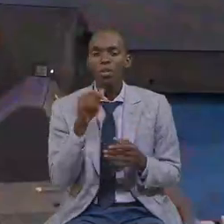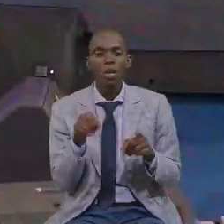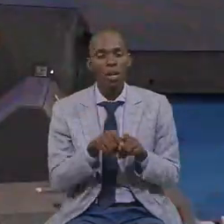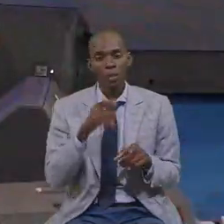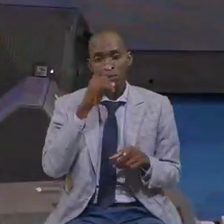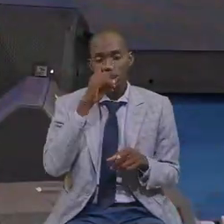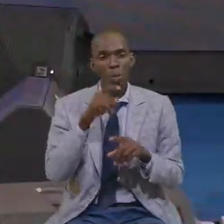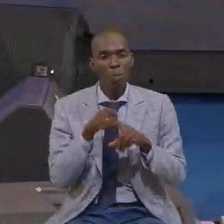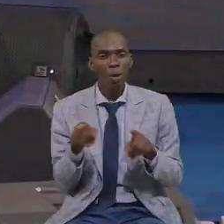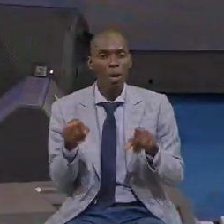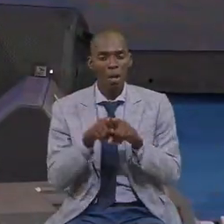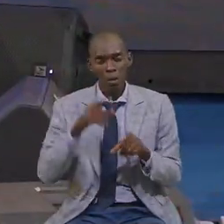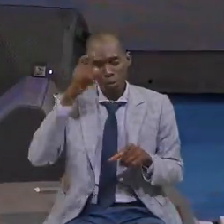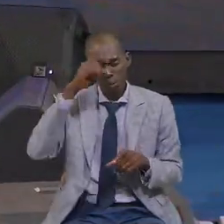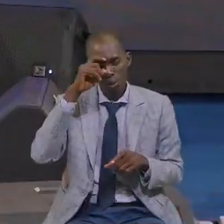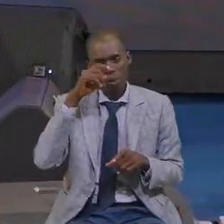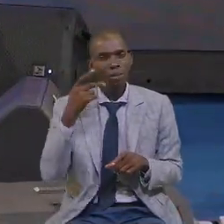as wise. In